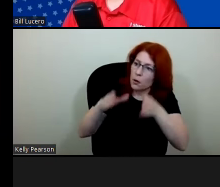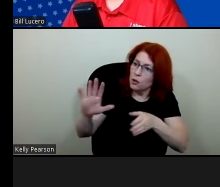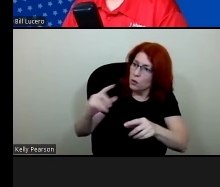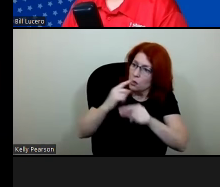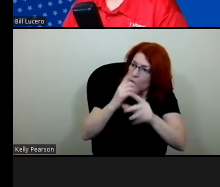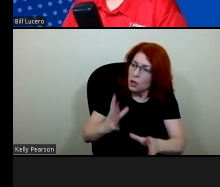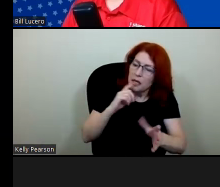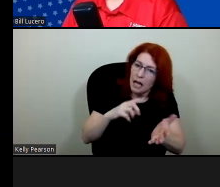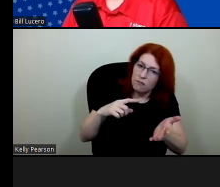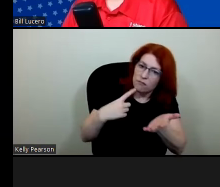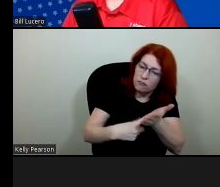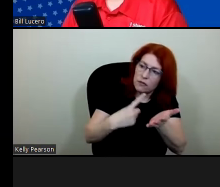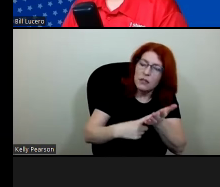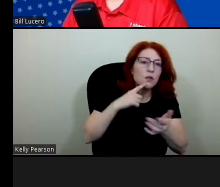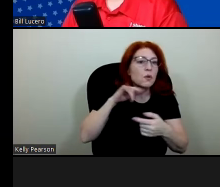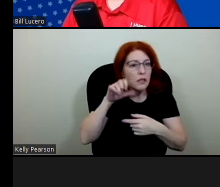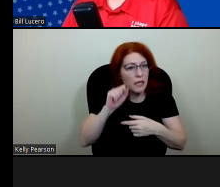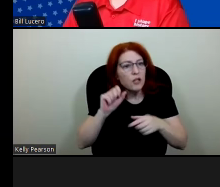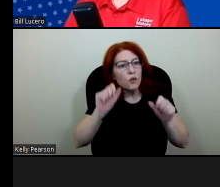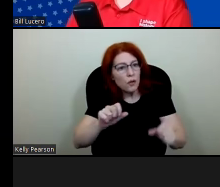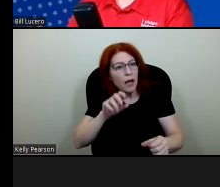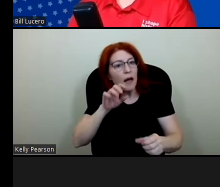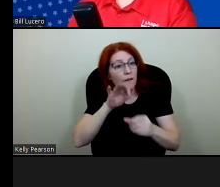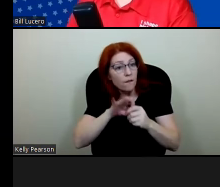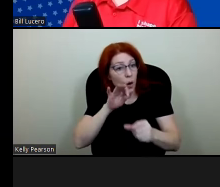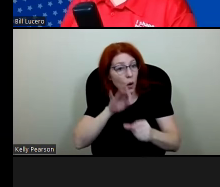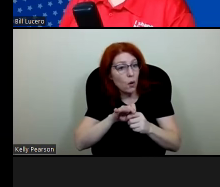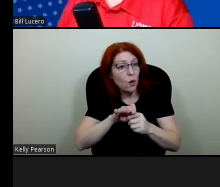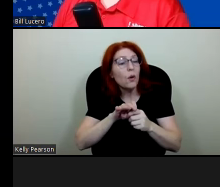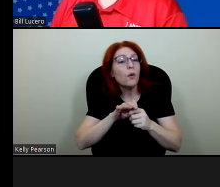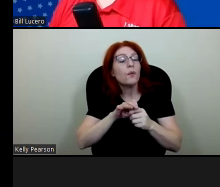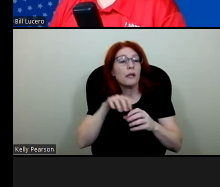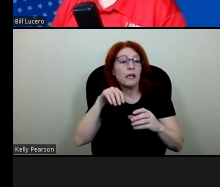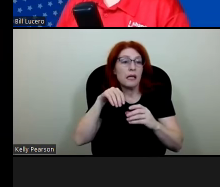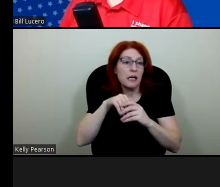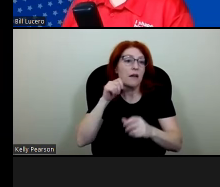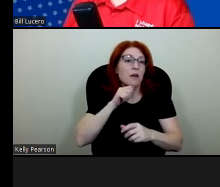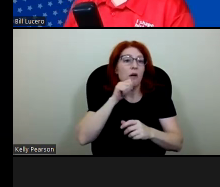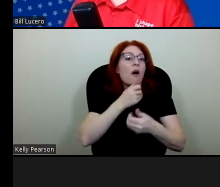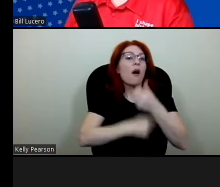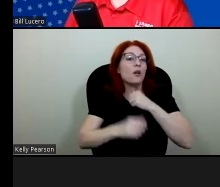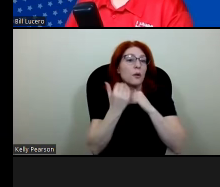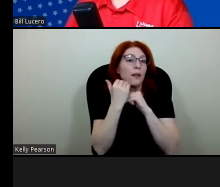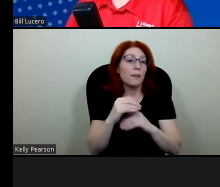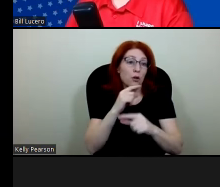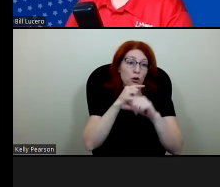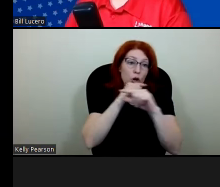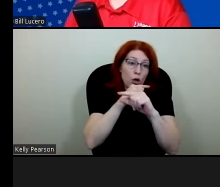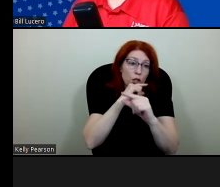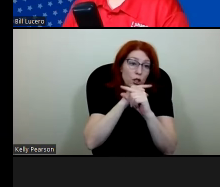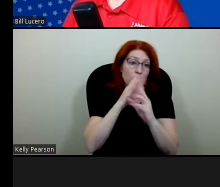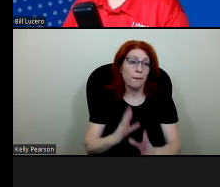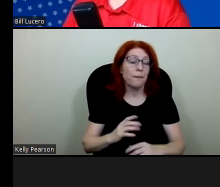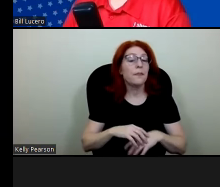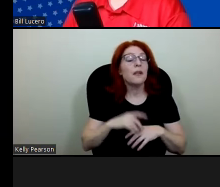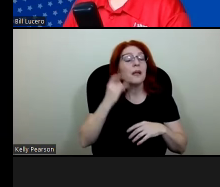So the answer is yes, you can vote in Arizona on a limited guardianship. And remember, when you